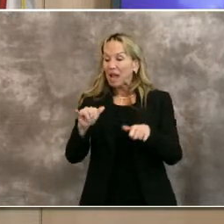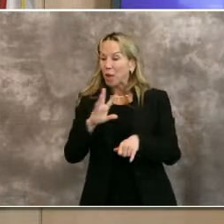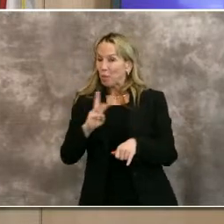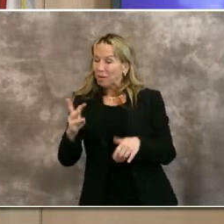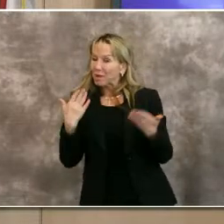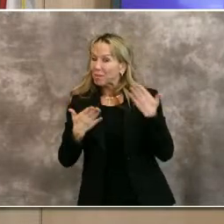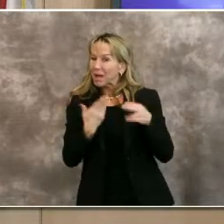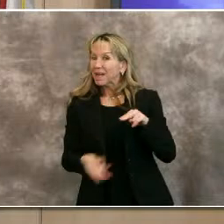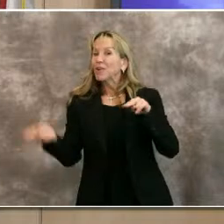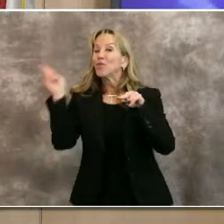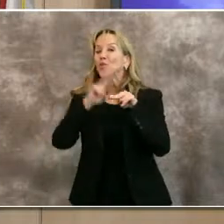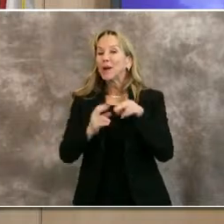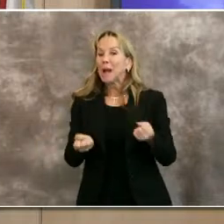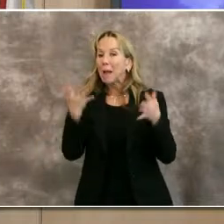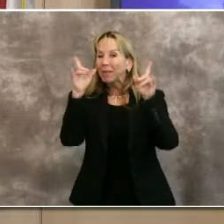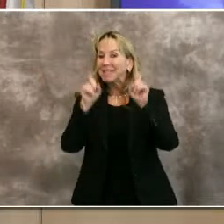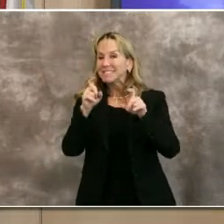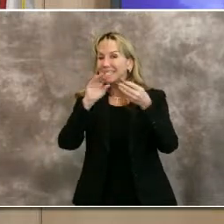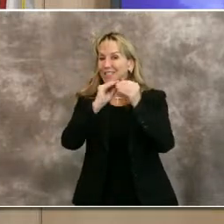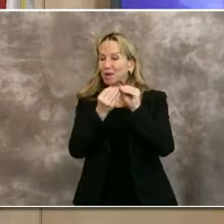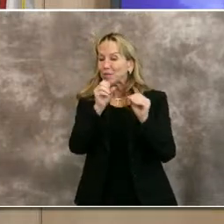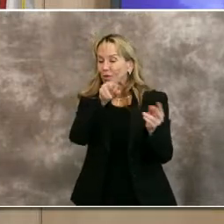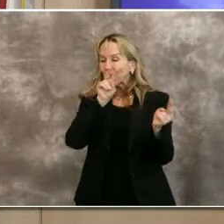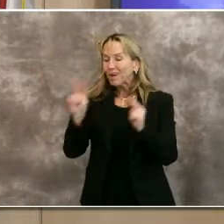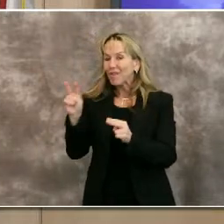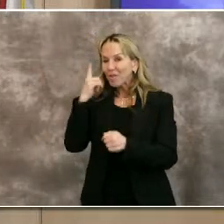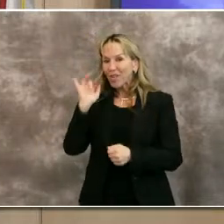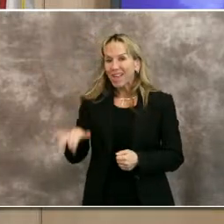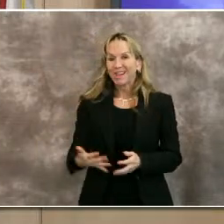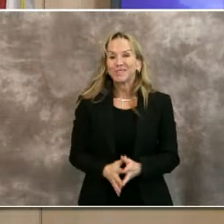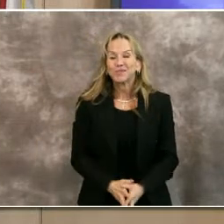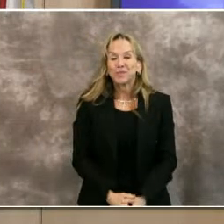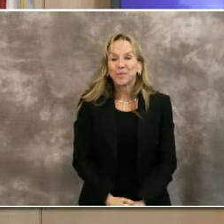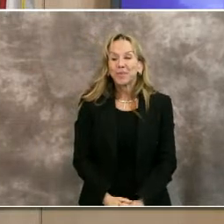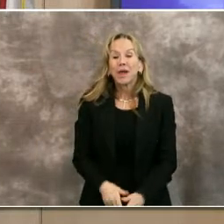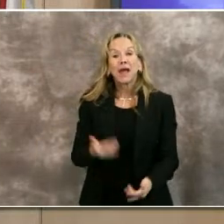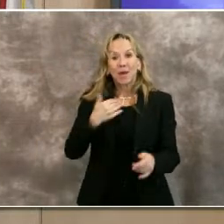So stay tuned for that on Friday. I think we have one more call-in question.